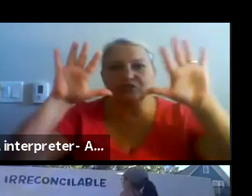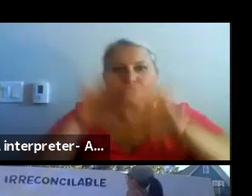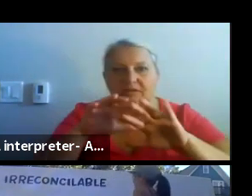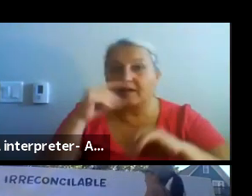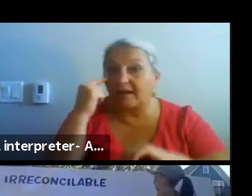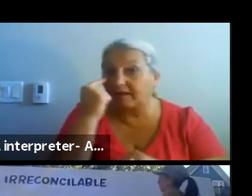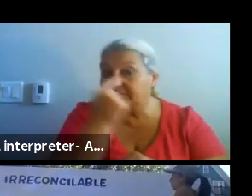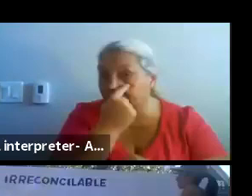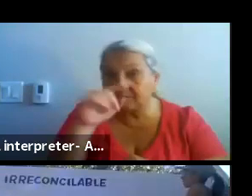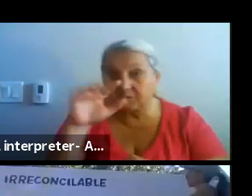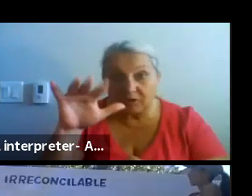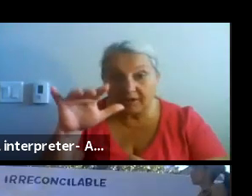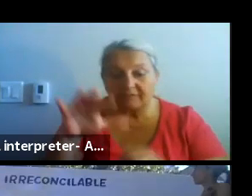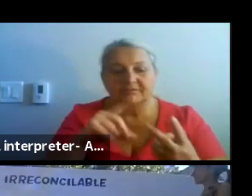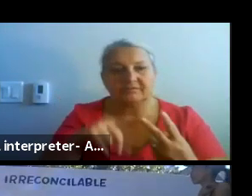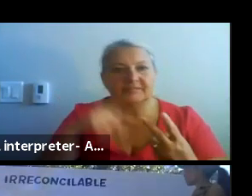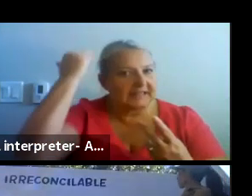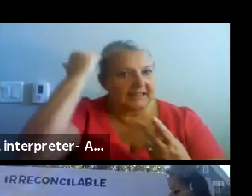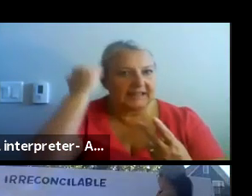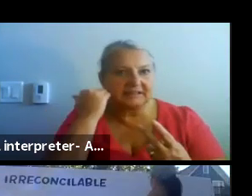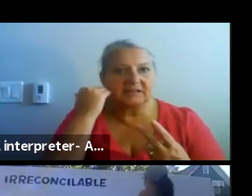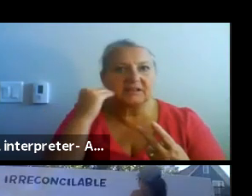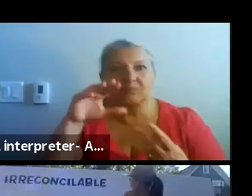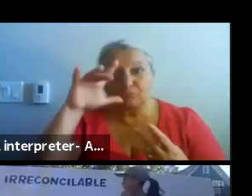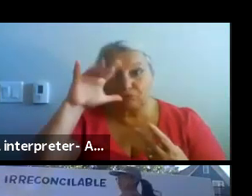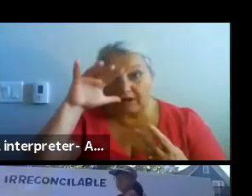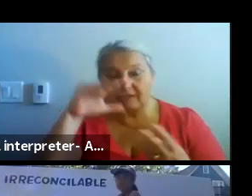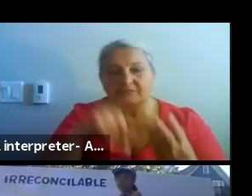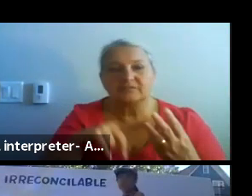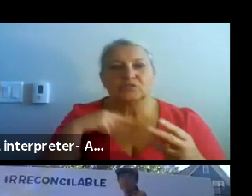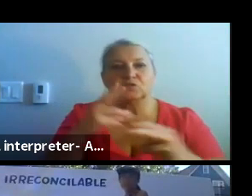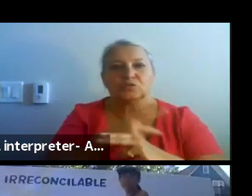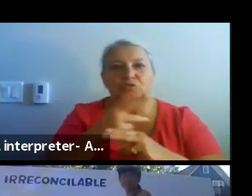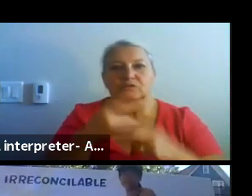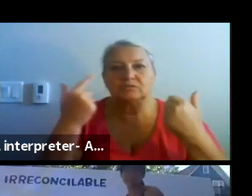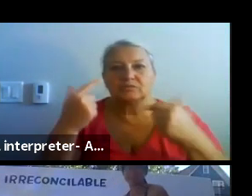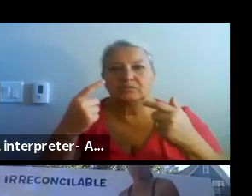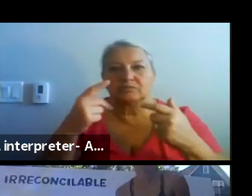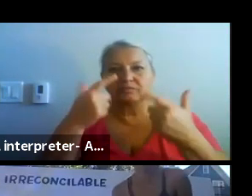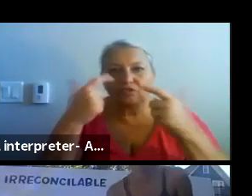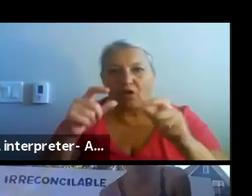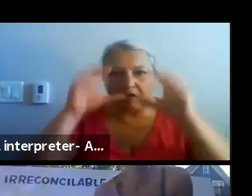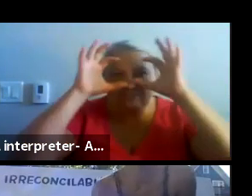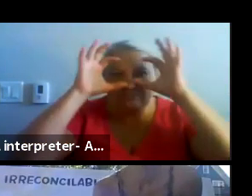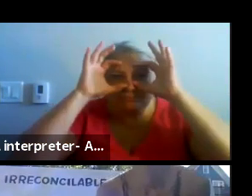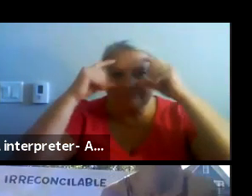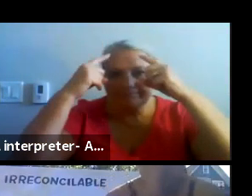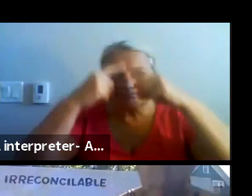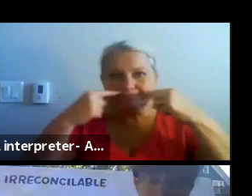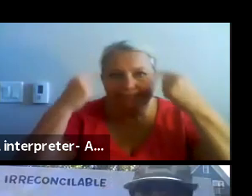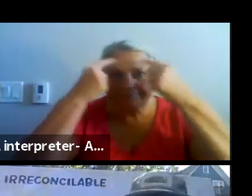eyes and dark brown hair. I'm wearing large gold-rimmed glasses